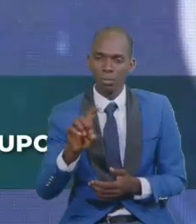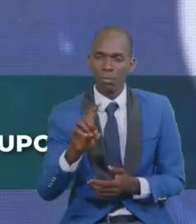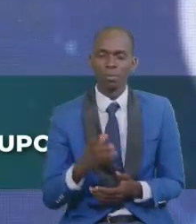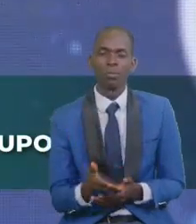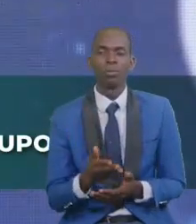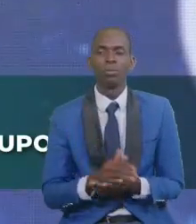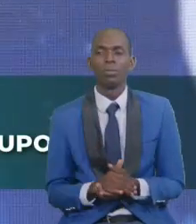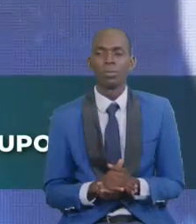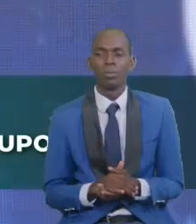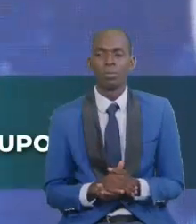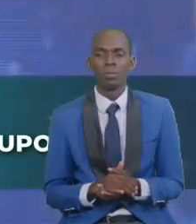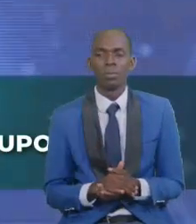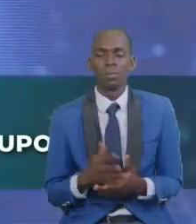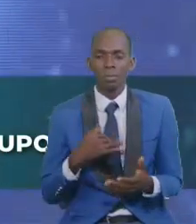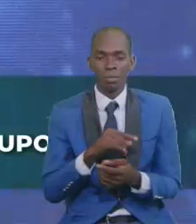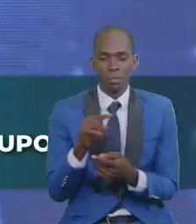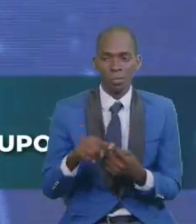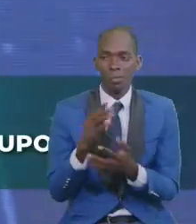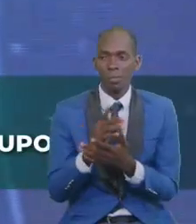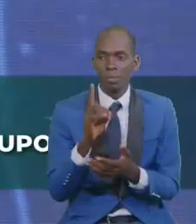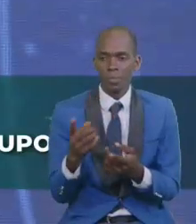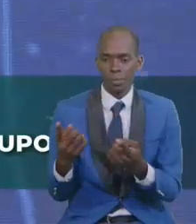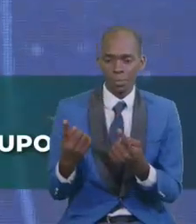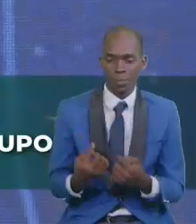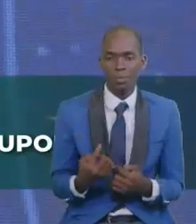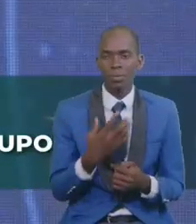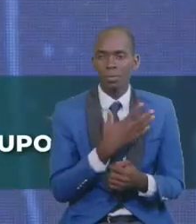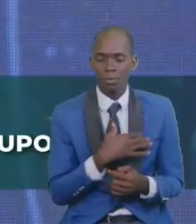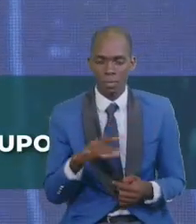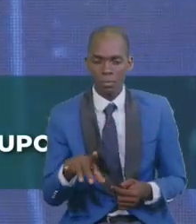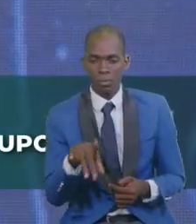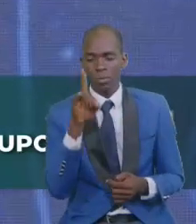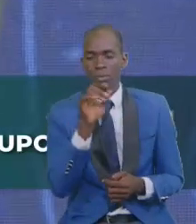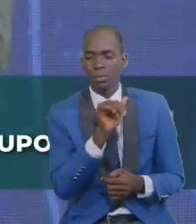And once somebody comes and he finds there's a yoke there,